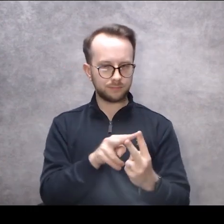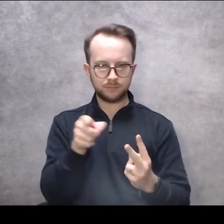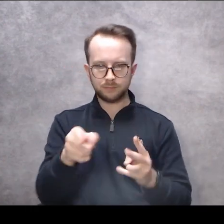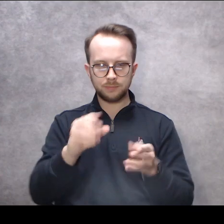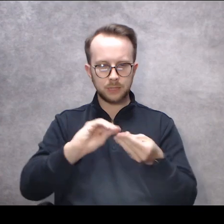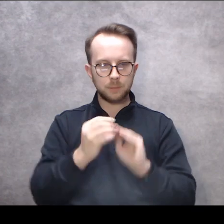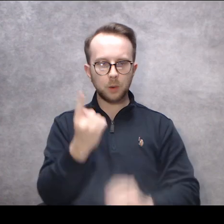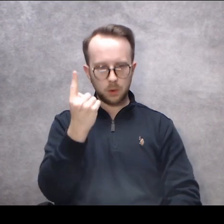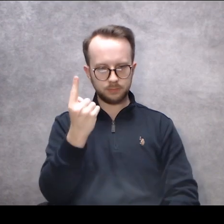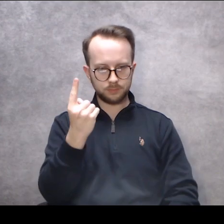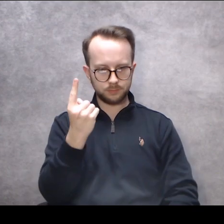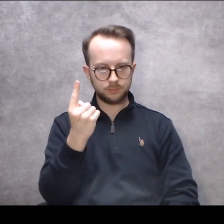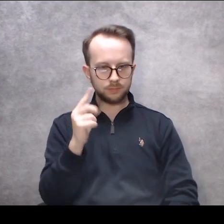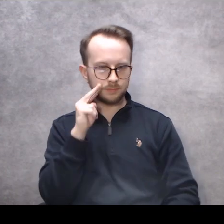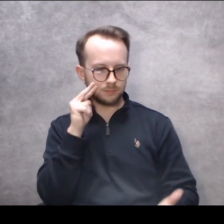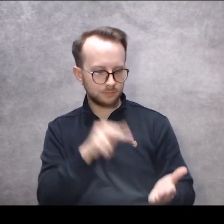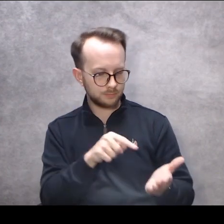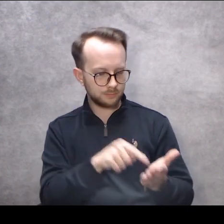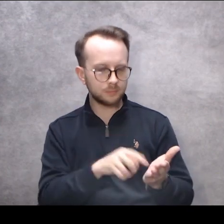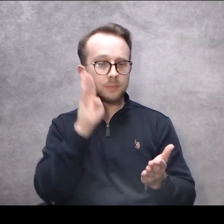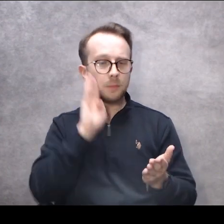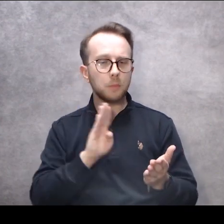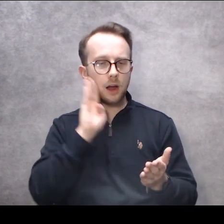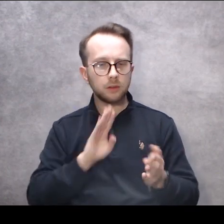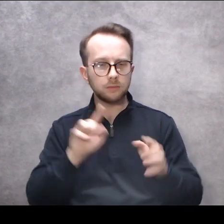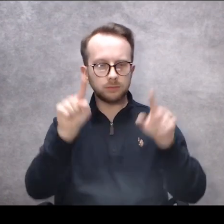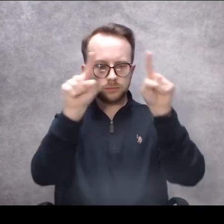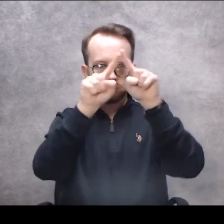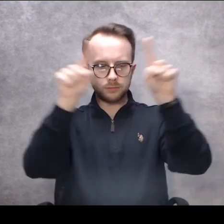1. Look at the brown rectangle.